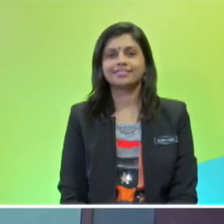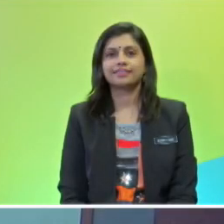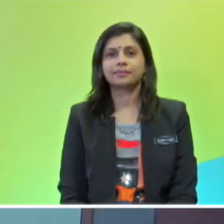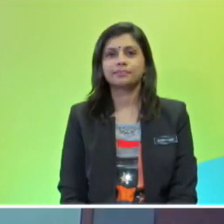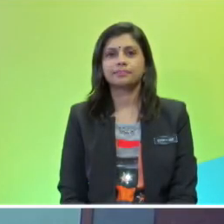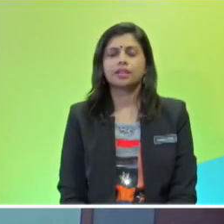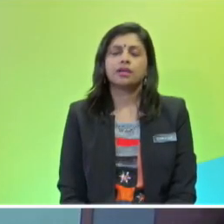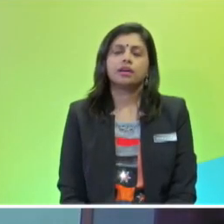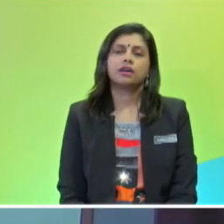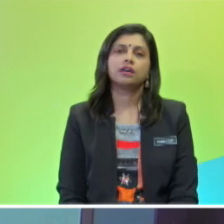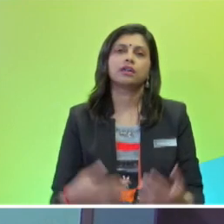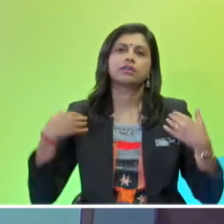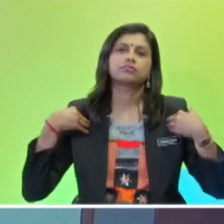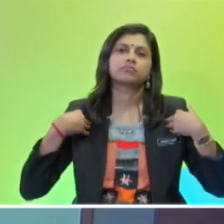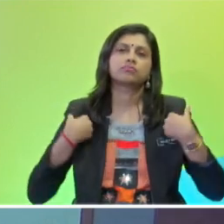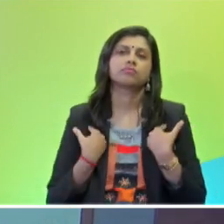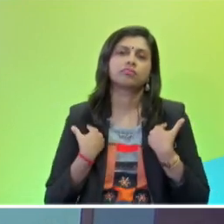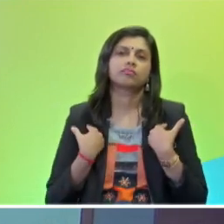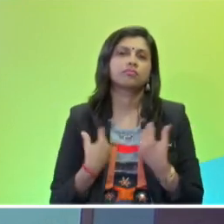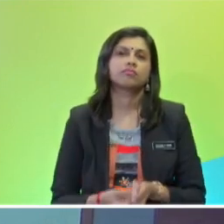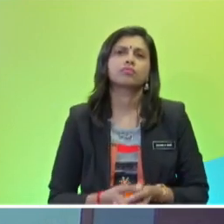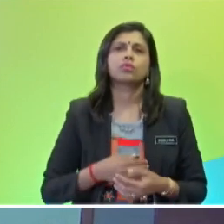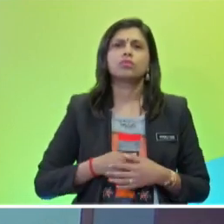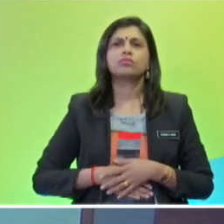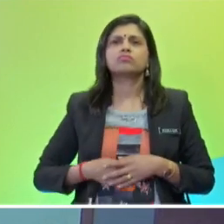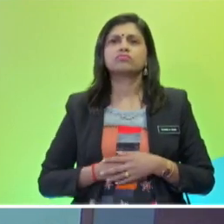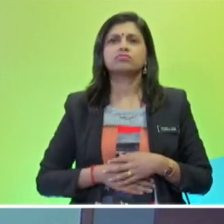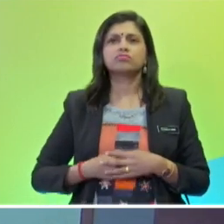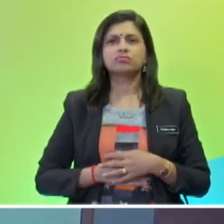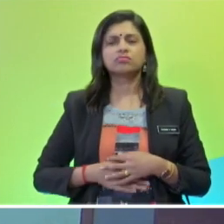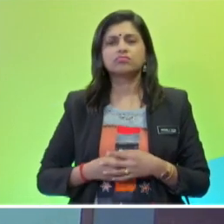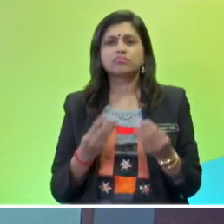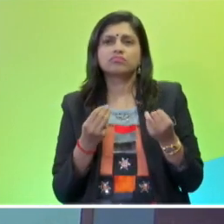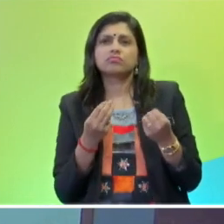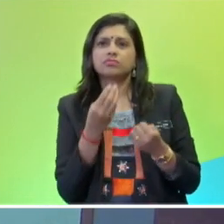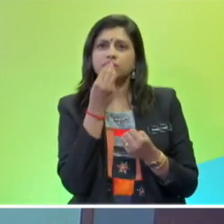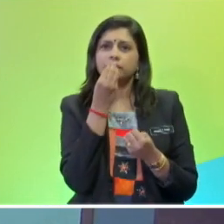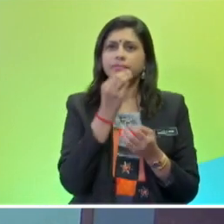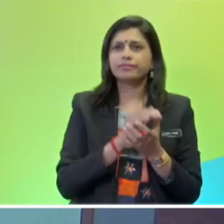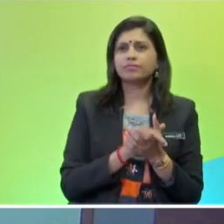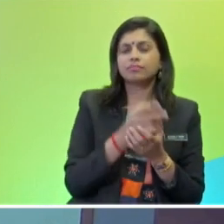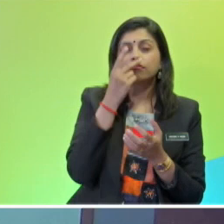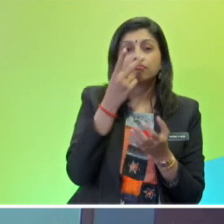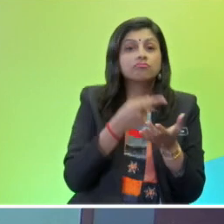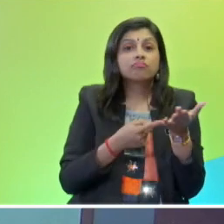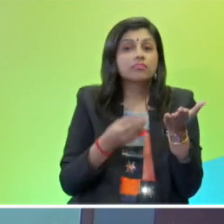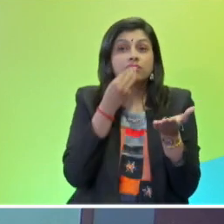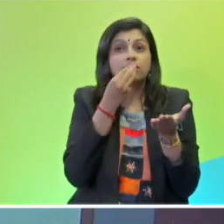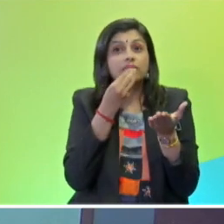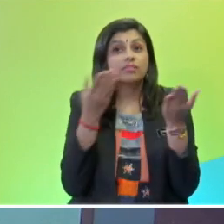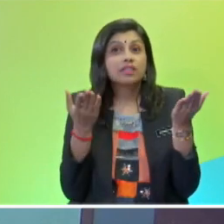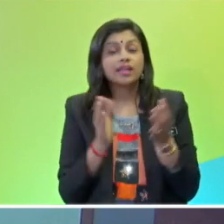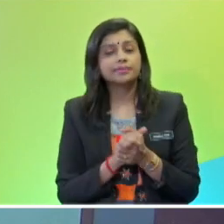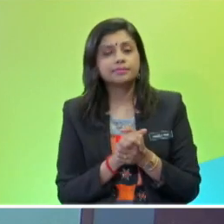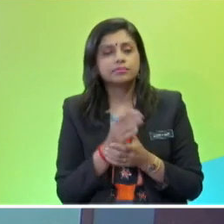Oh, it's a taxing day for me. Along, I'm so hungry. Let's see what's fresh in our kitchen. Okay.